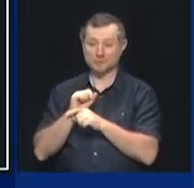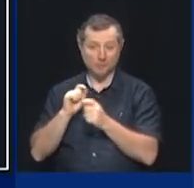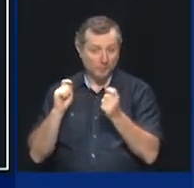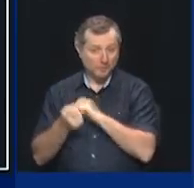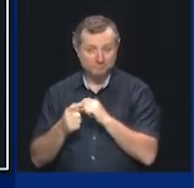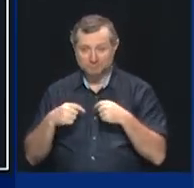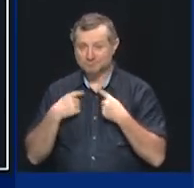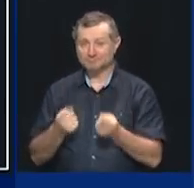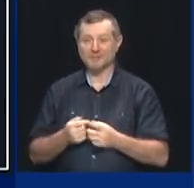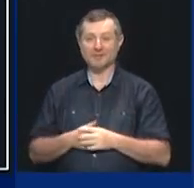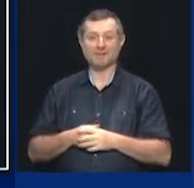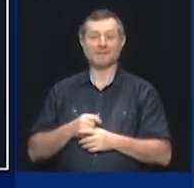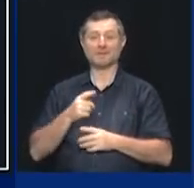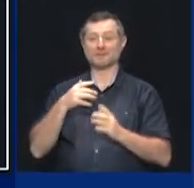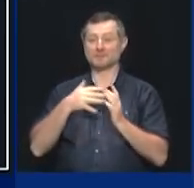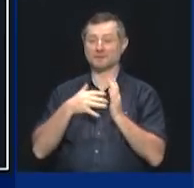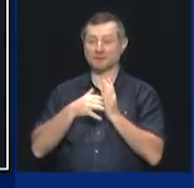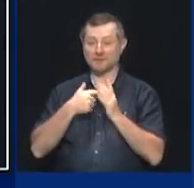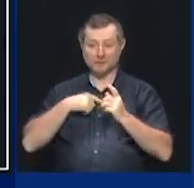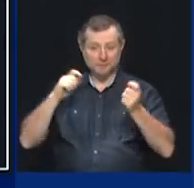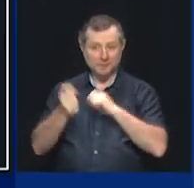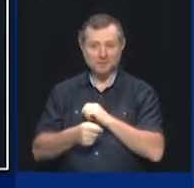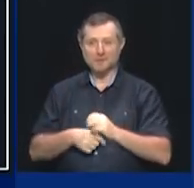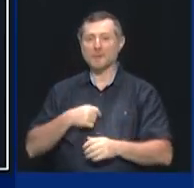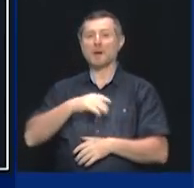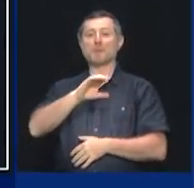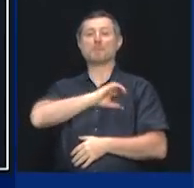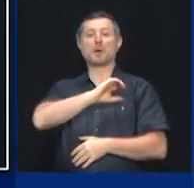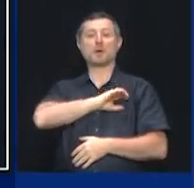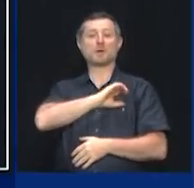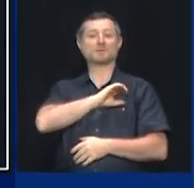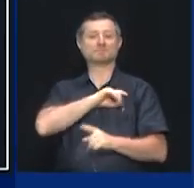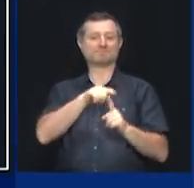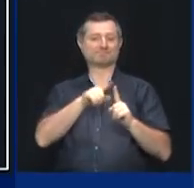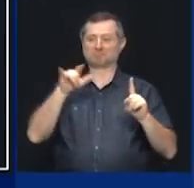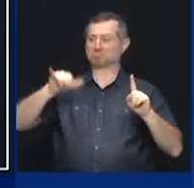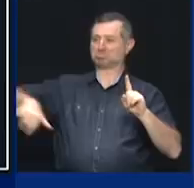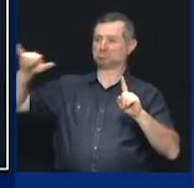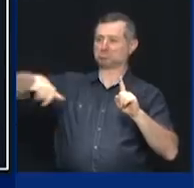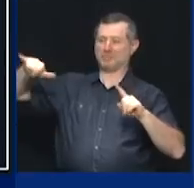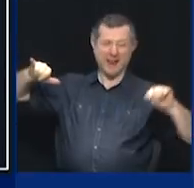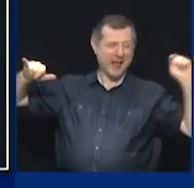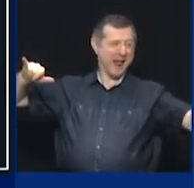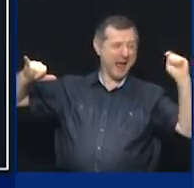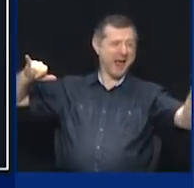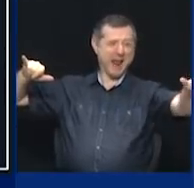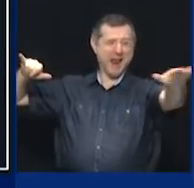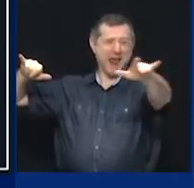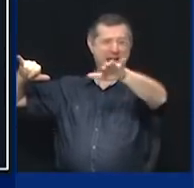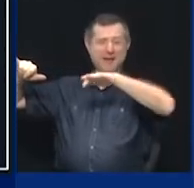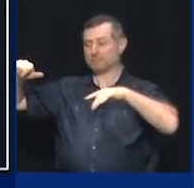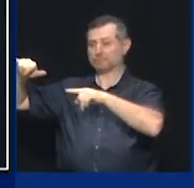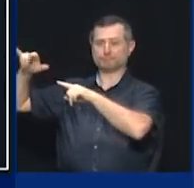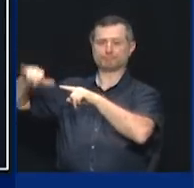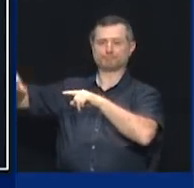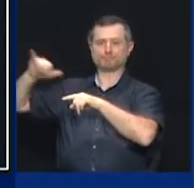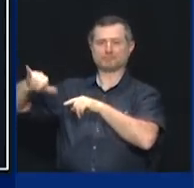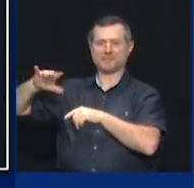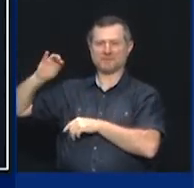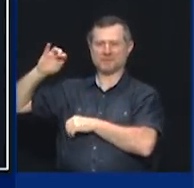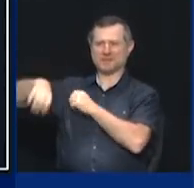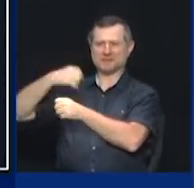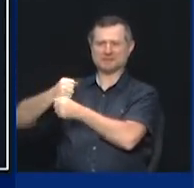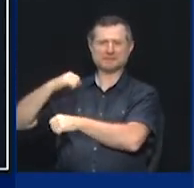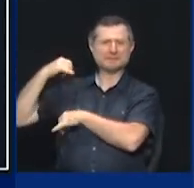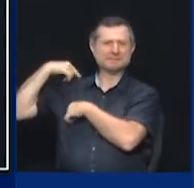use technology. Policing has been basically the same for 50 years.